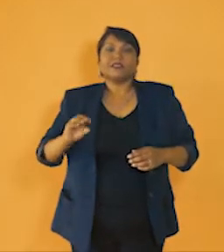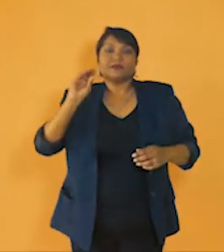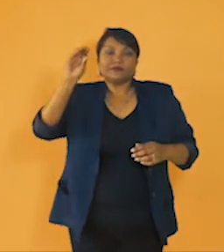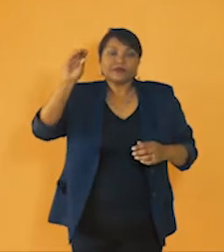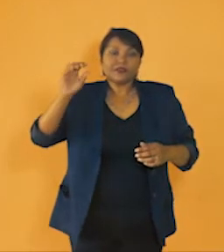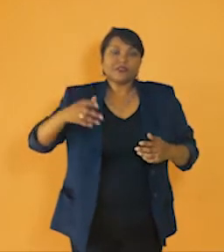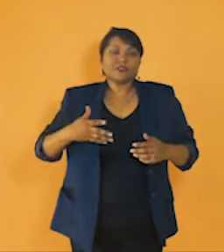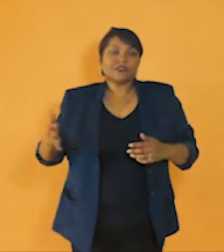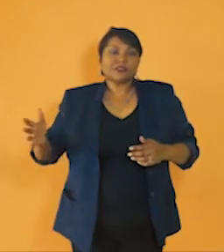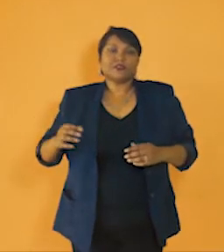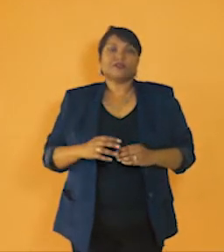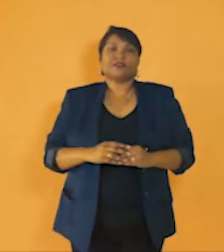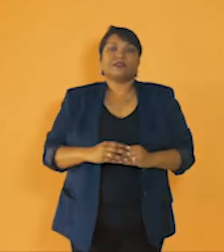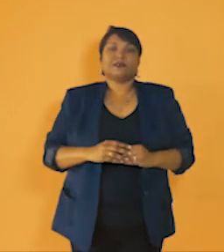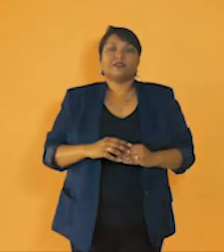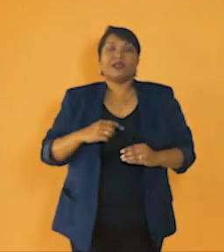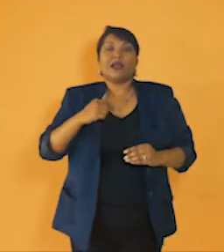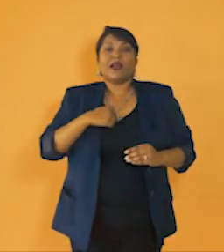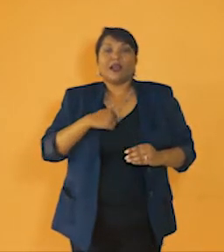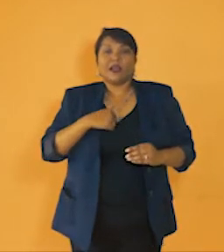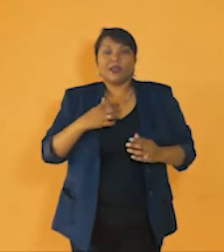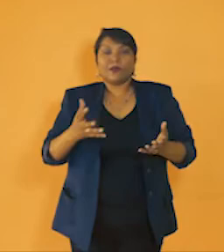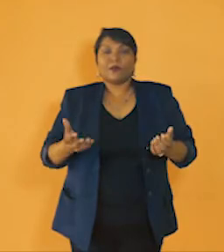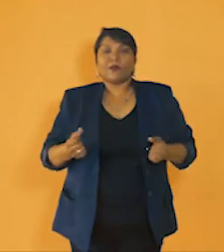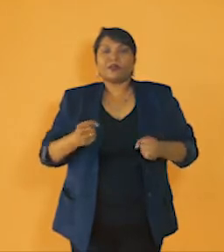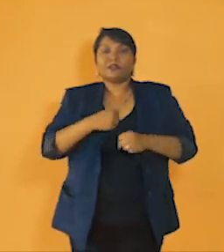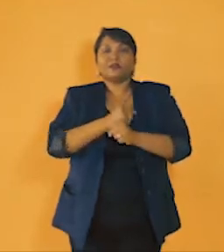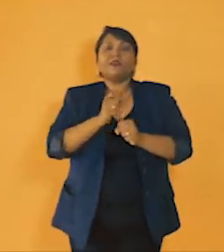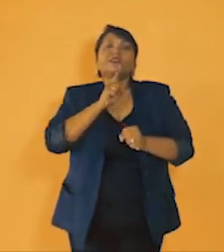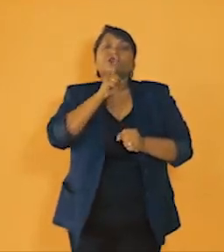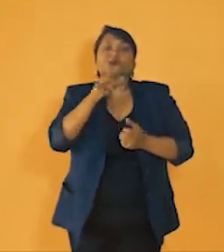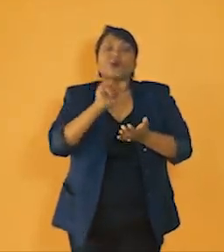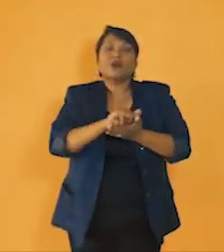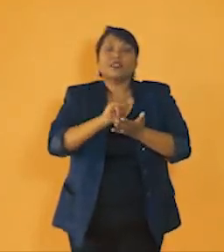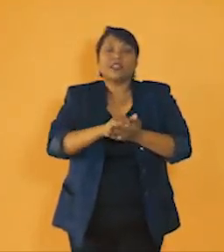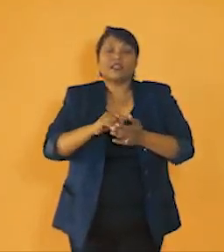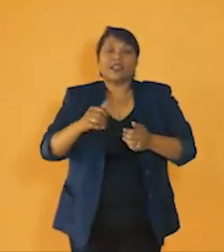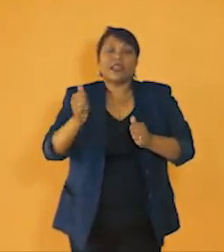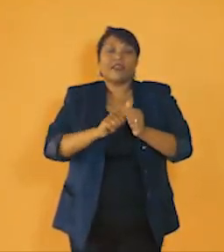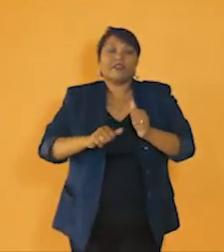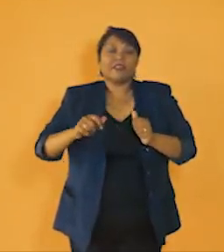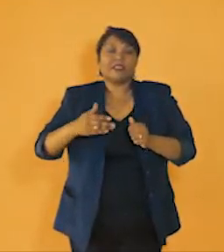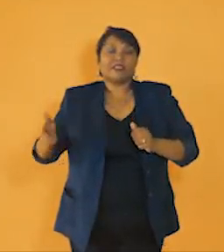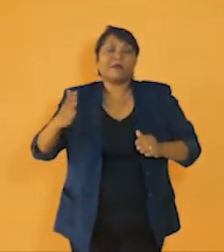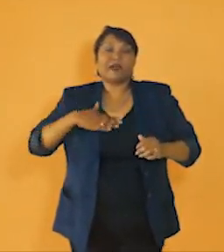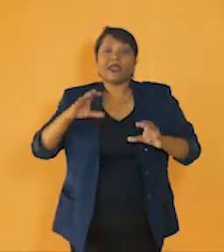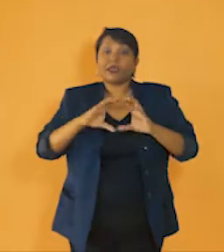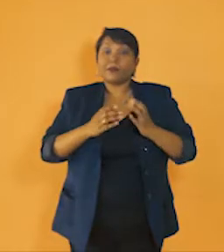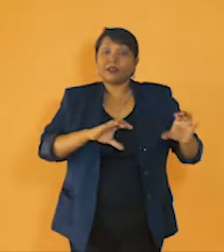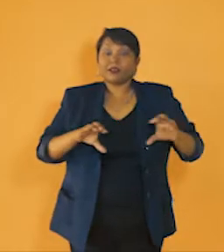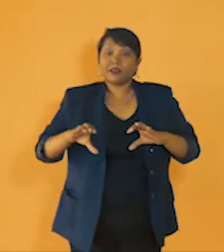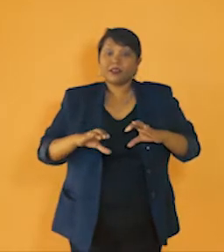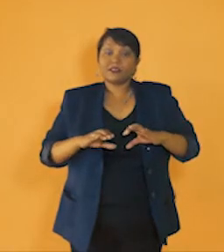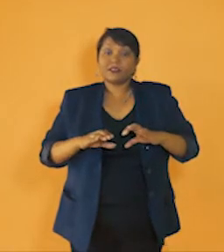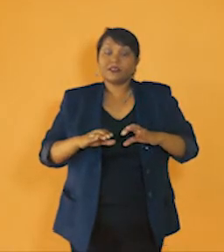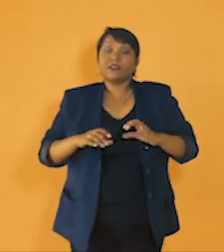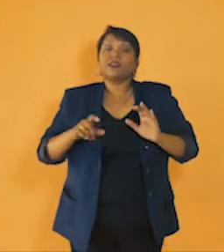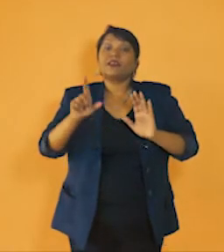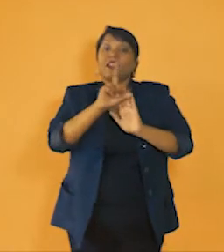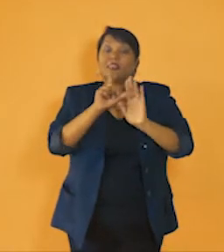Legal Affairs and the Office of the Attorney General to ensure that we are above board in everything that we're doing in the years going